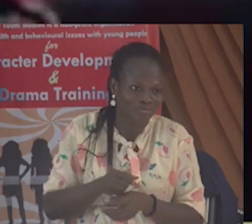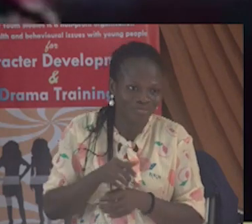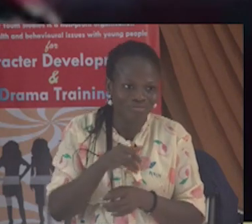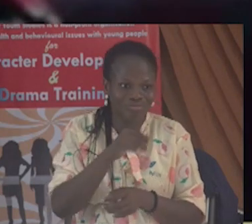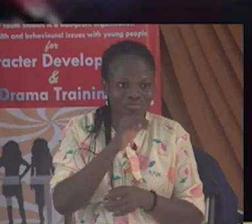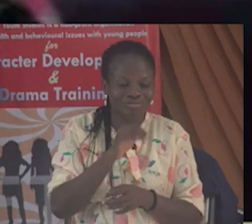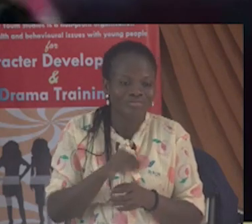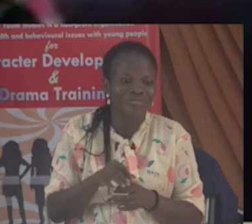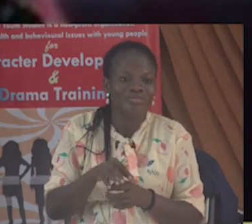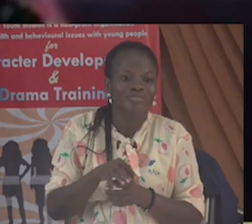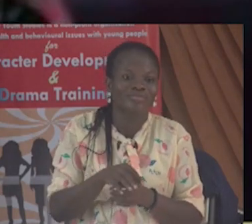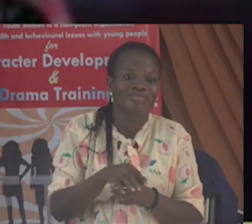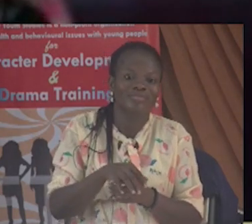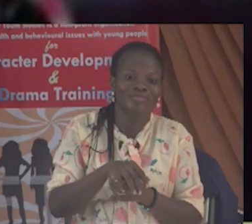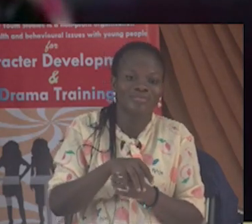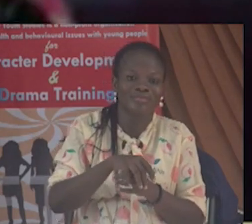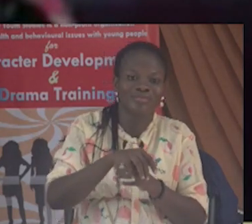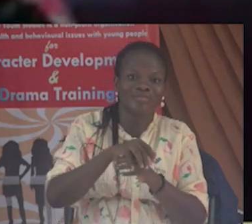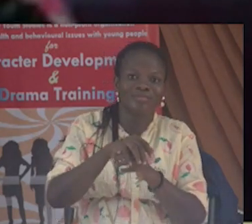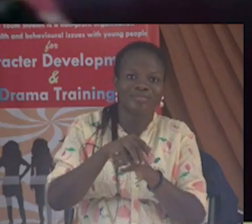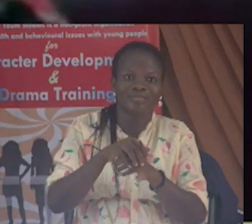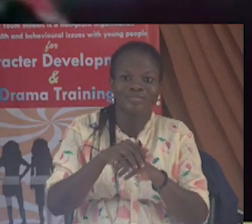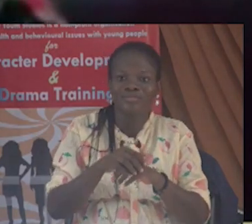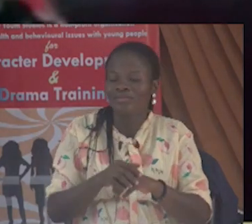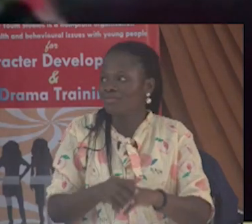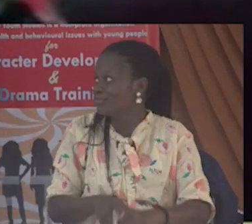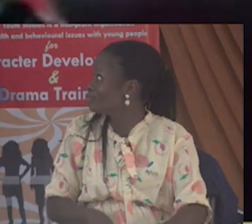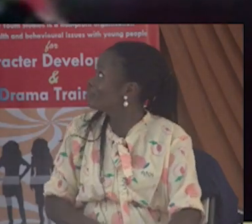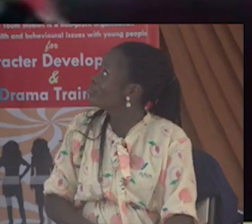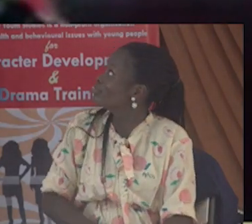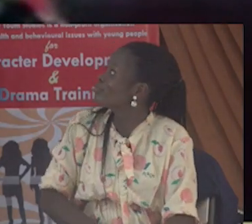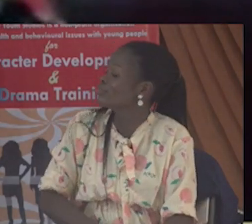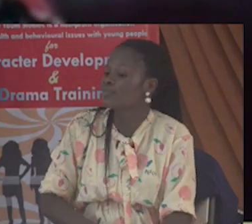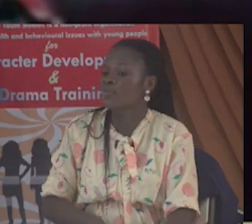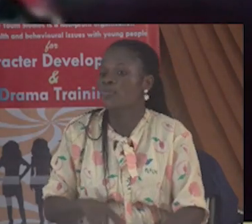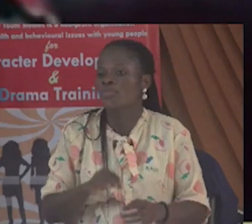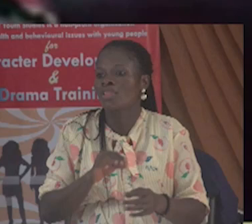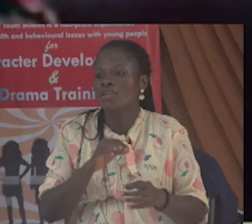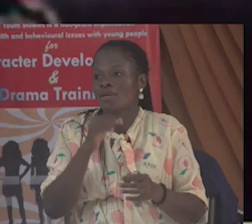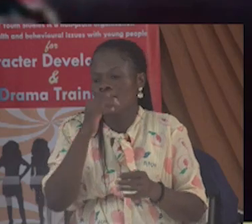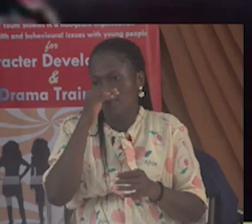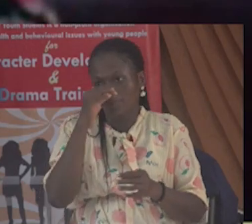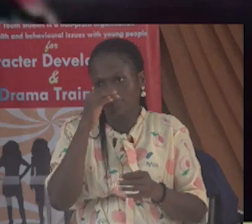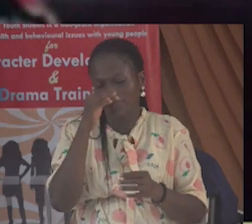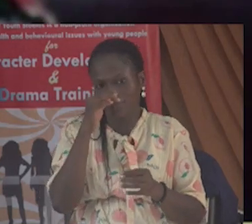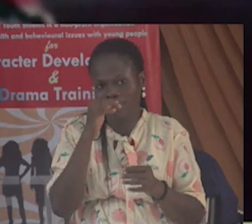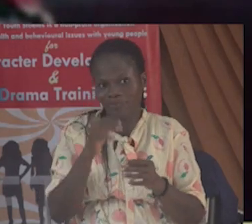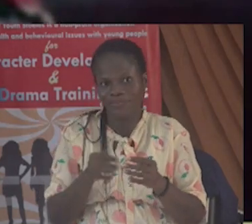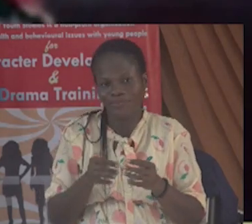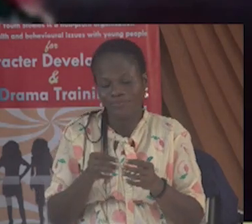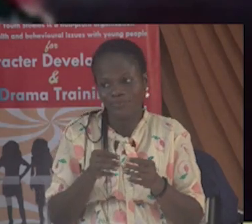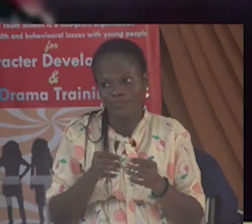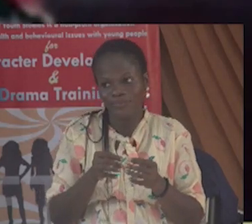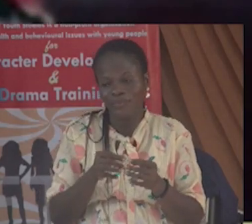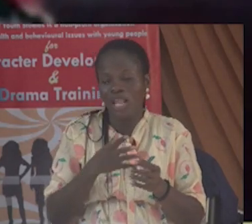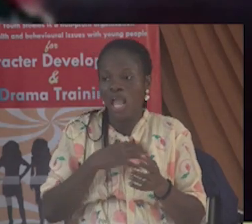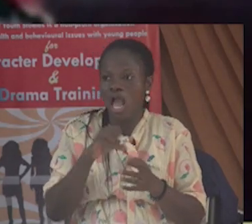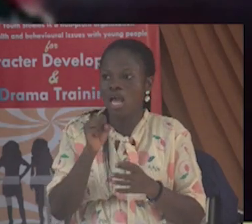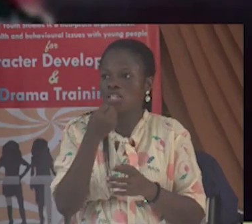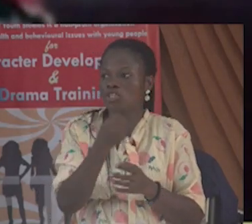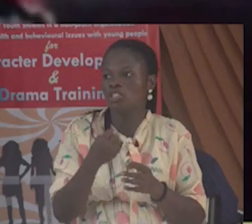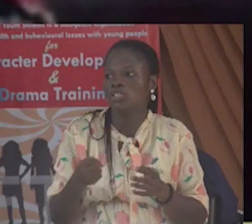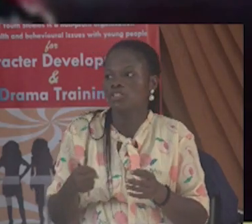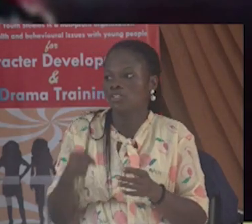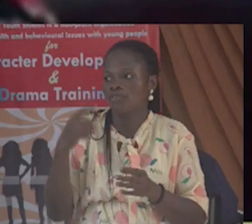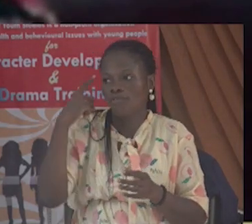about disabilities, its attendant challenges and strategies for a